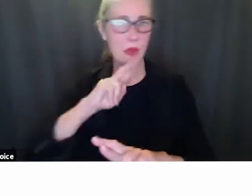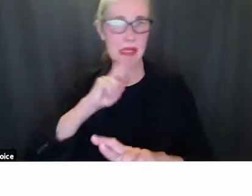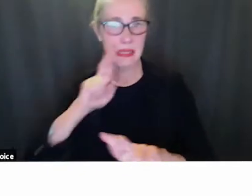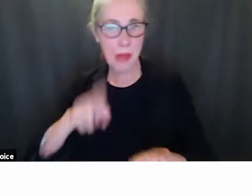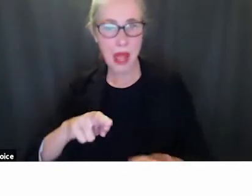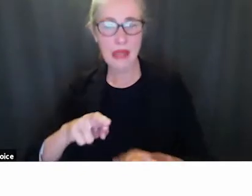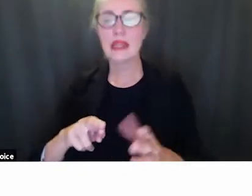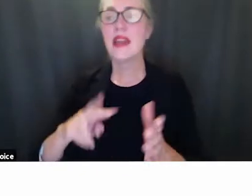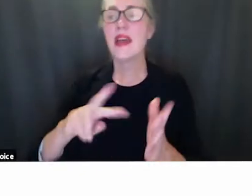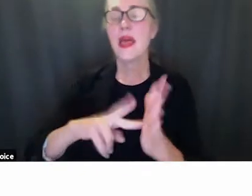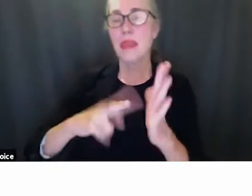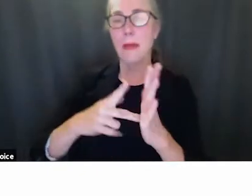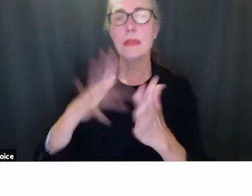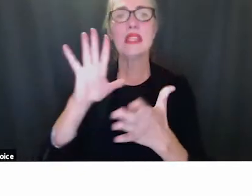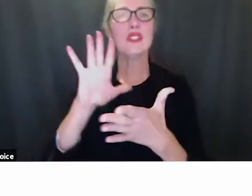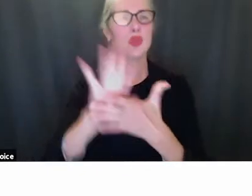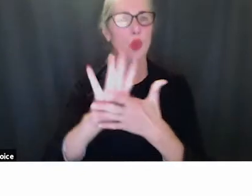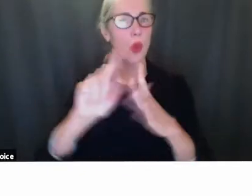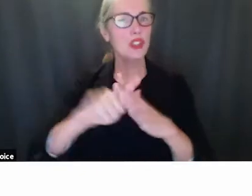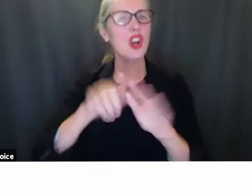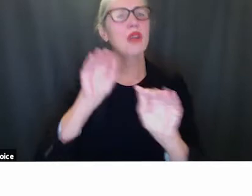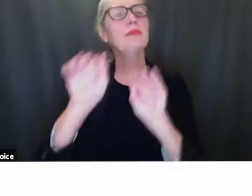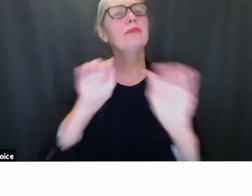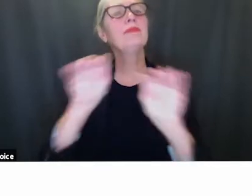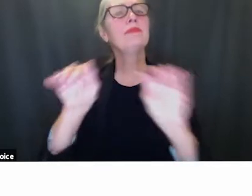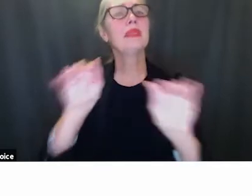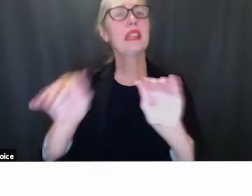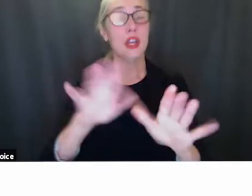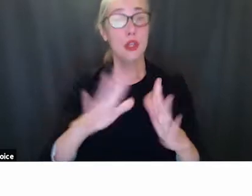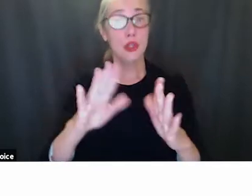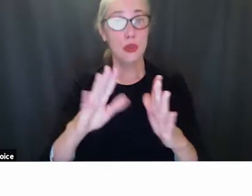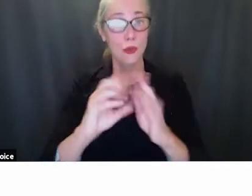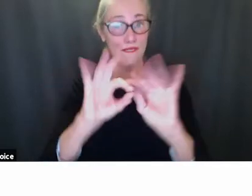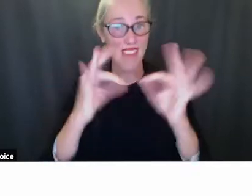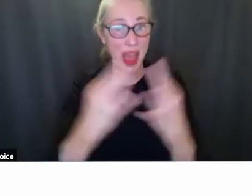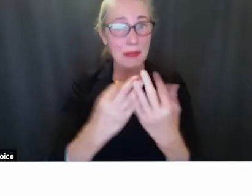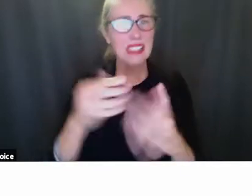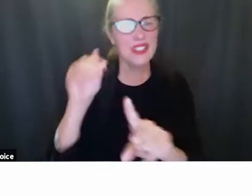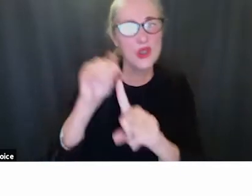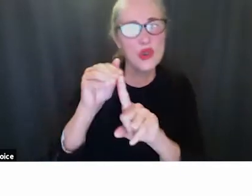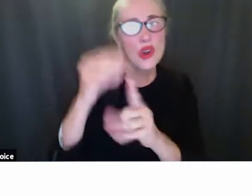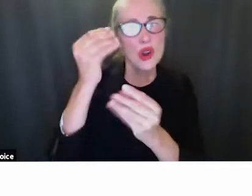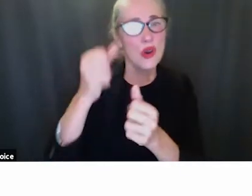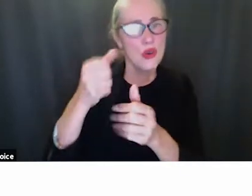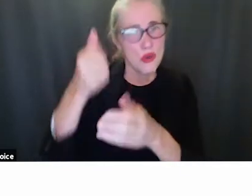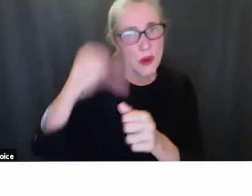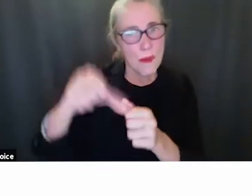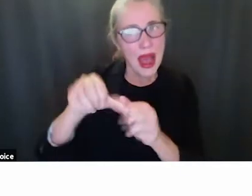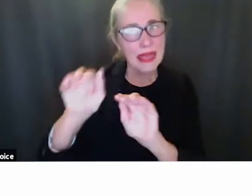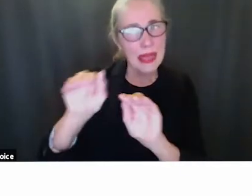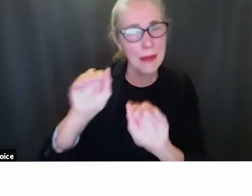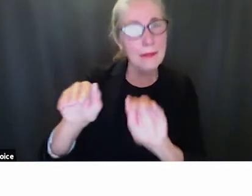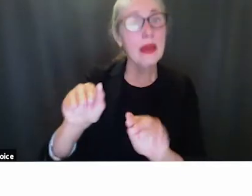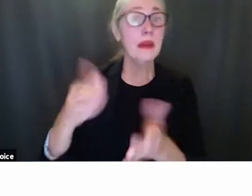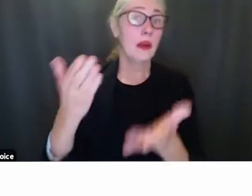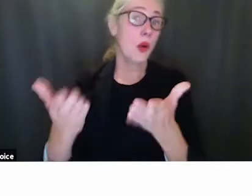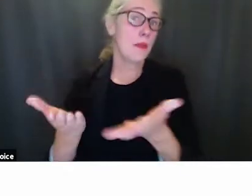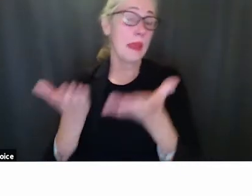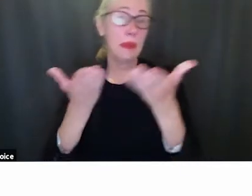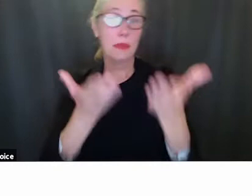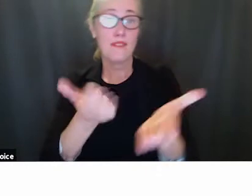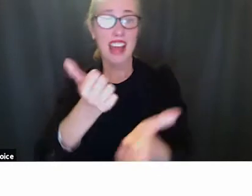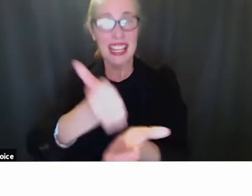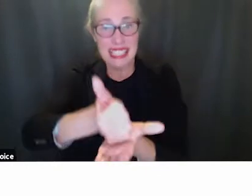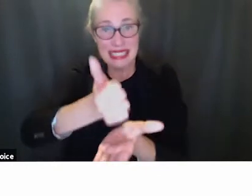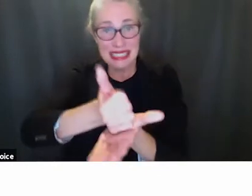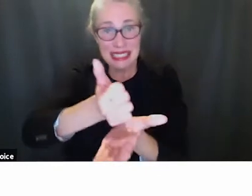begun reaching out to families to provide them with a reminder, but also to provide assistance to them as